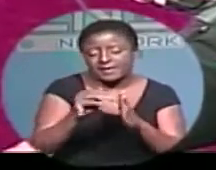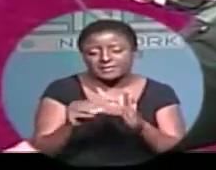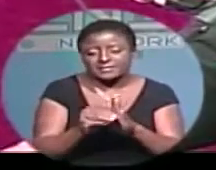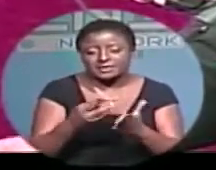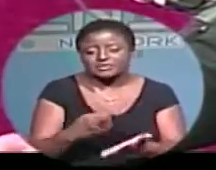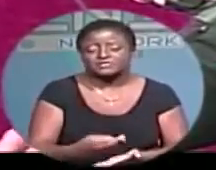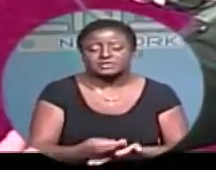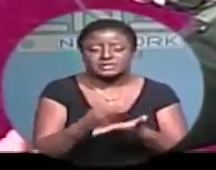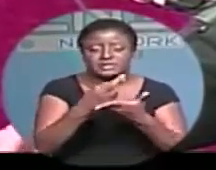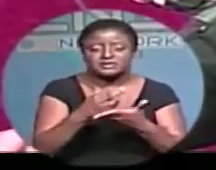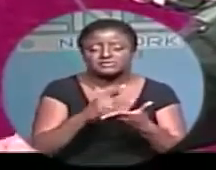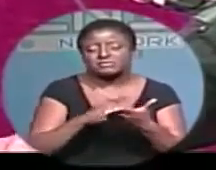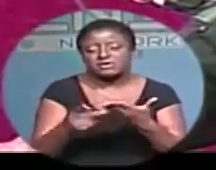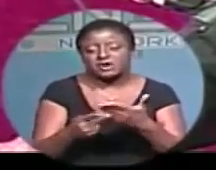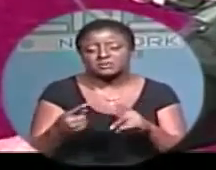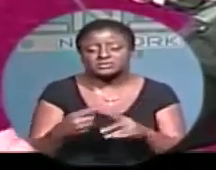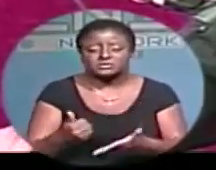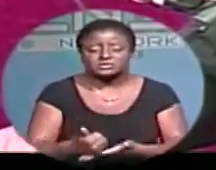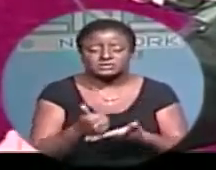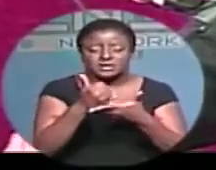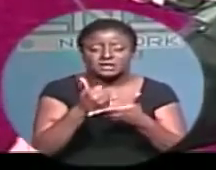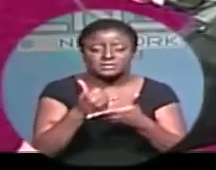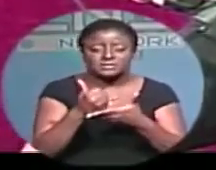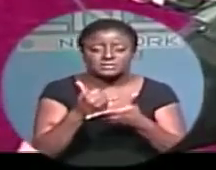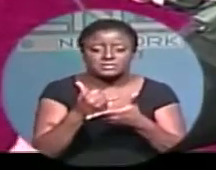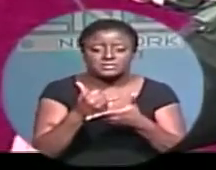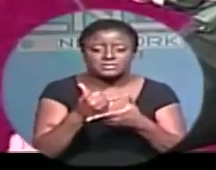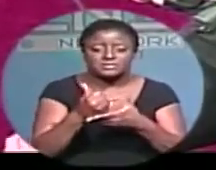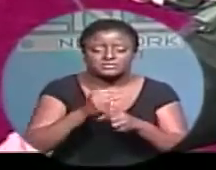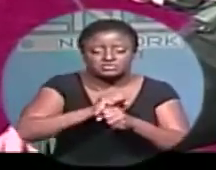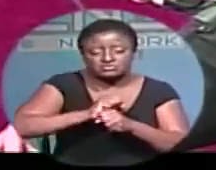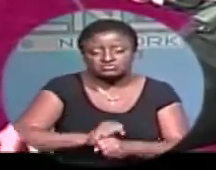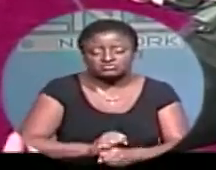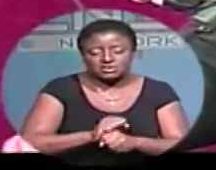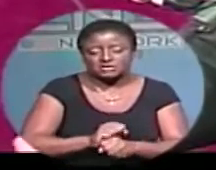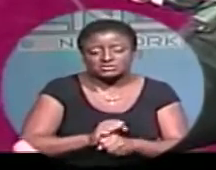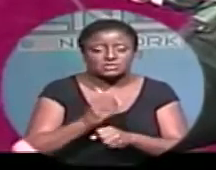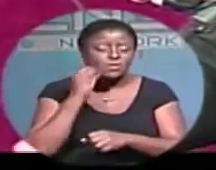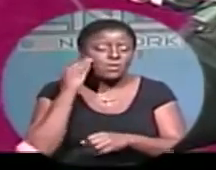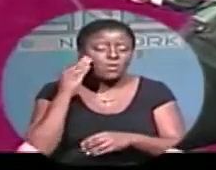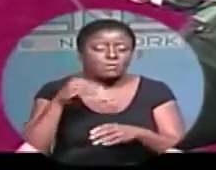assisting distressed homeowners in saving their homes from foreclosure.